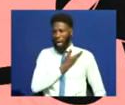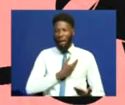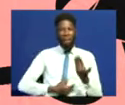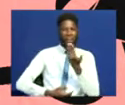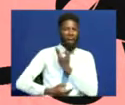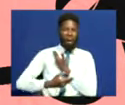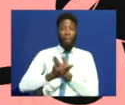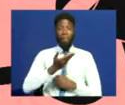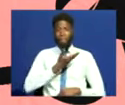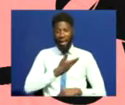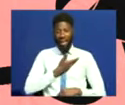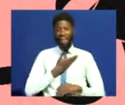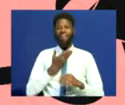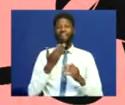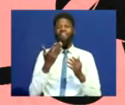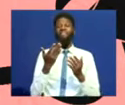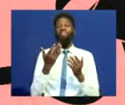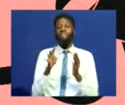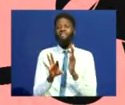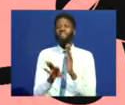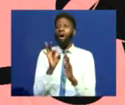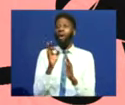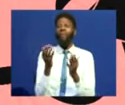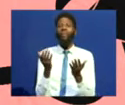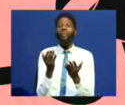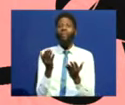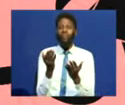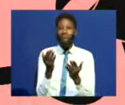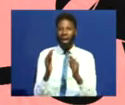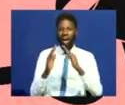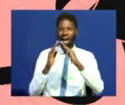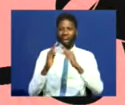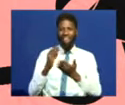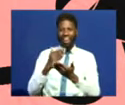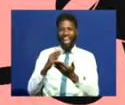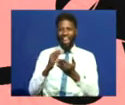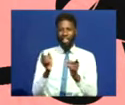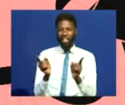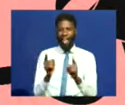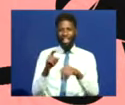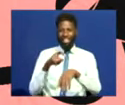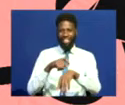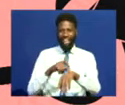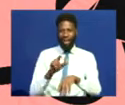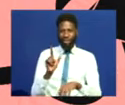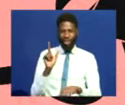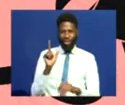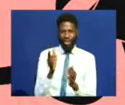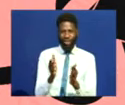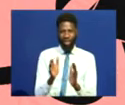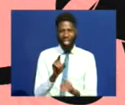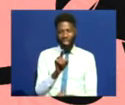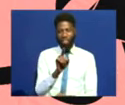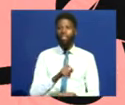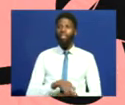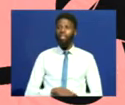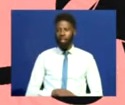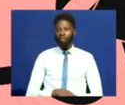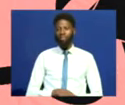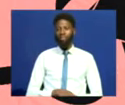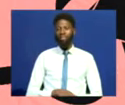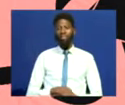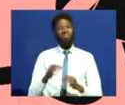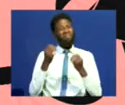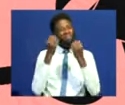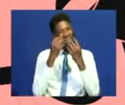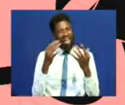residential apartment. Those are the grim statistics we do have from since 2019 till today. Course, there are many more